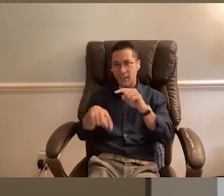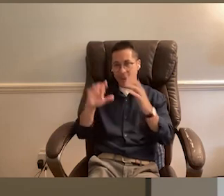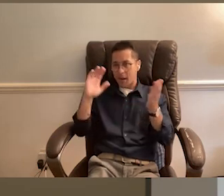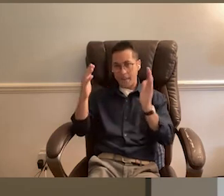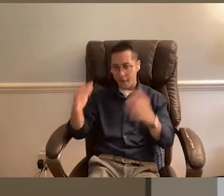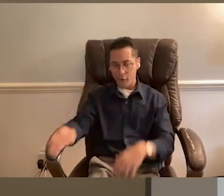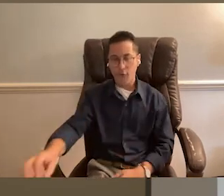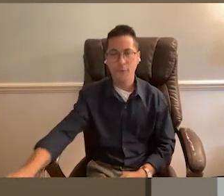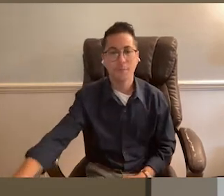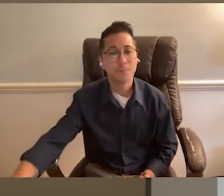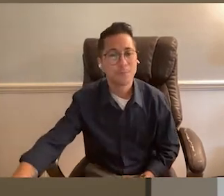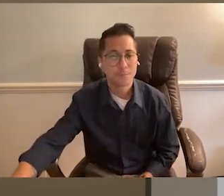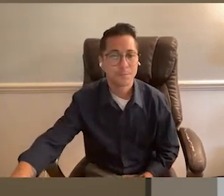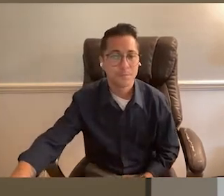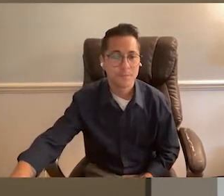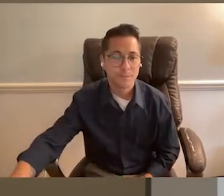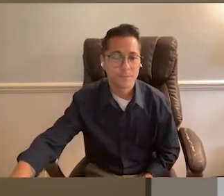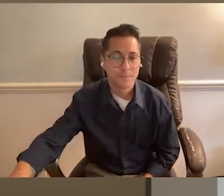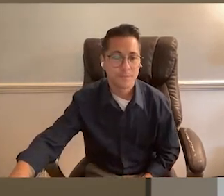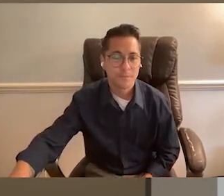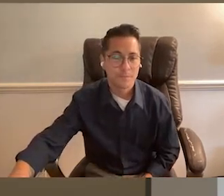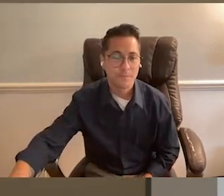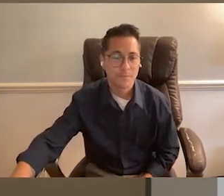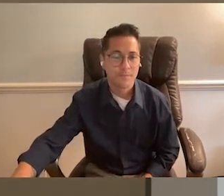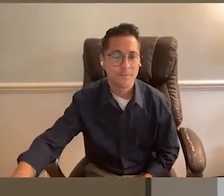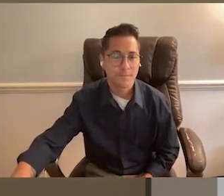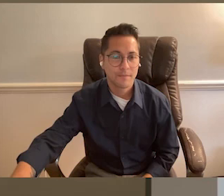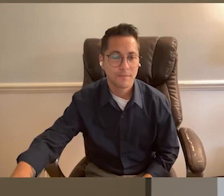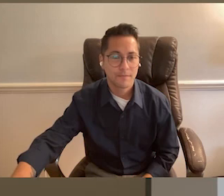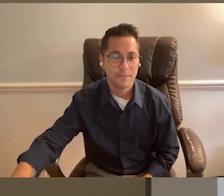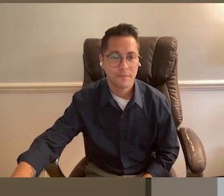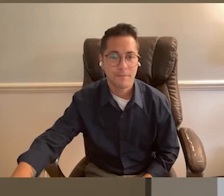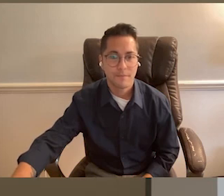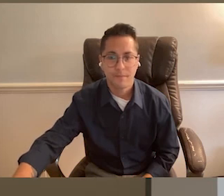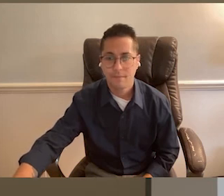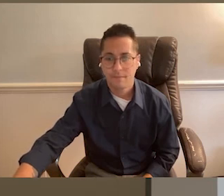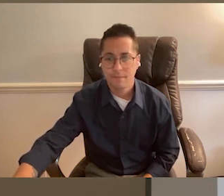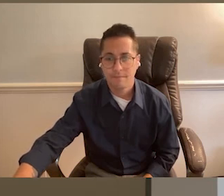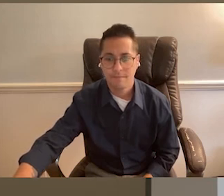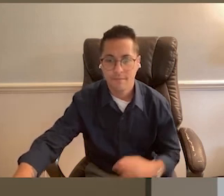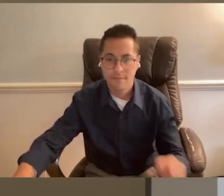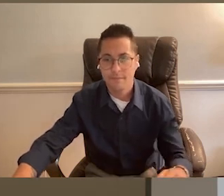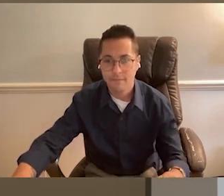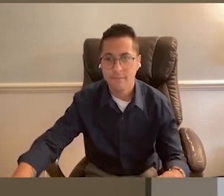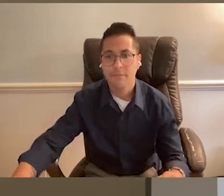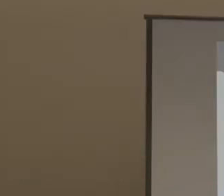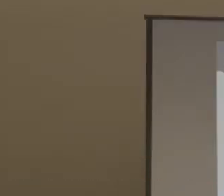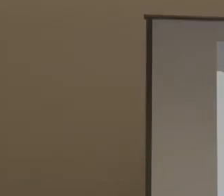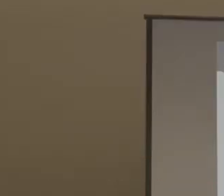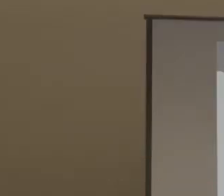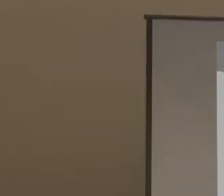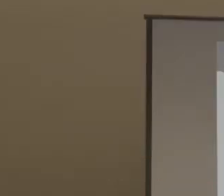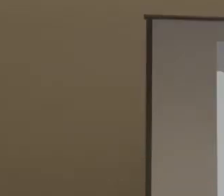free. I would love to offer it, just no cost to families at all, and just invite everyone to come do it. Because